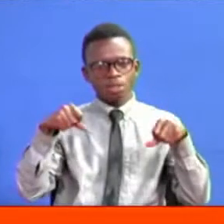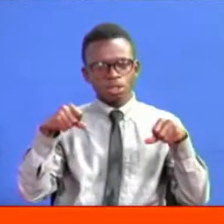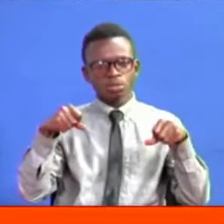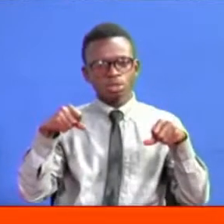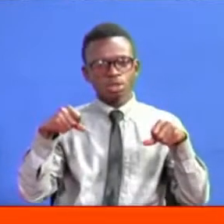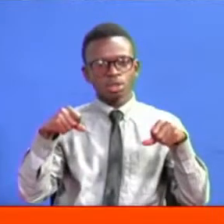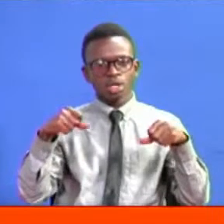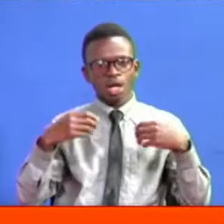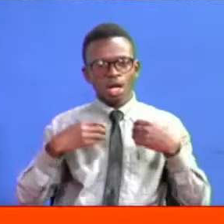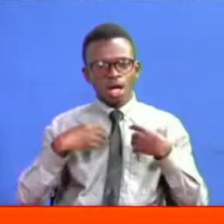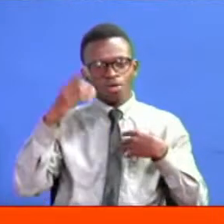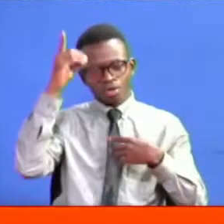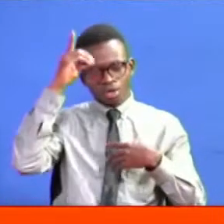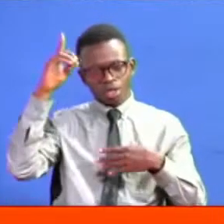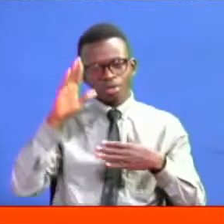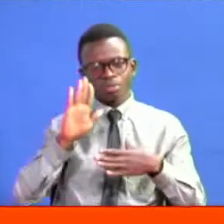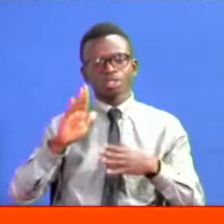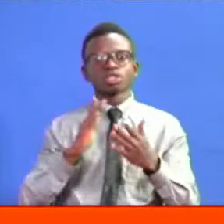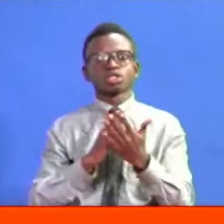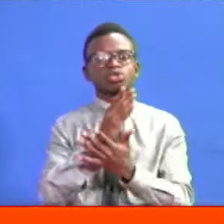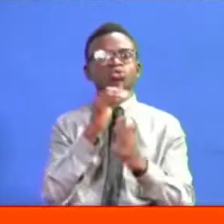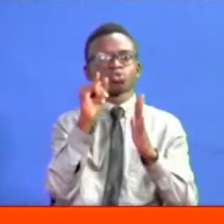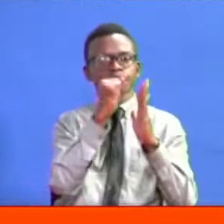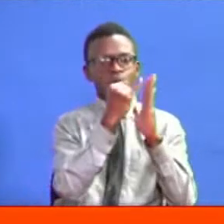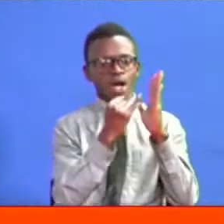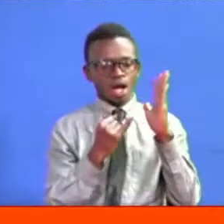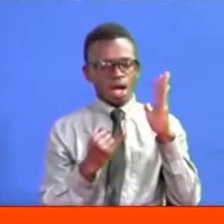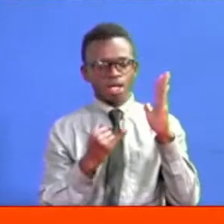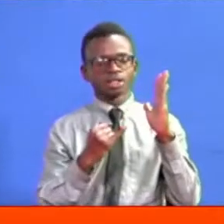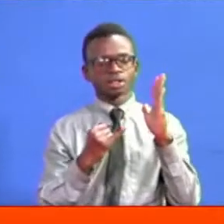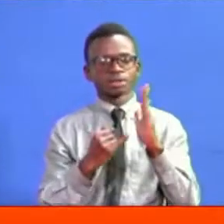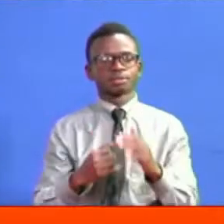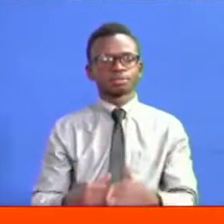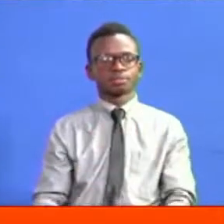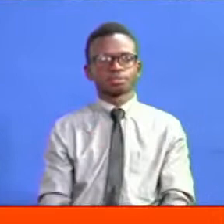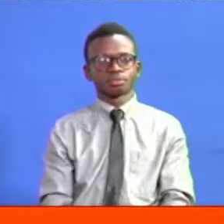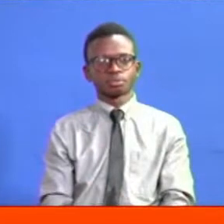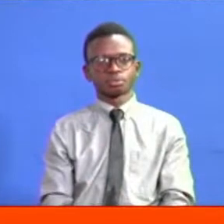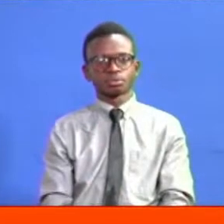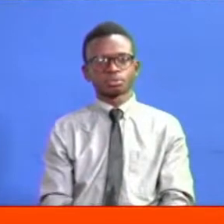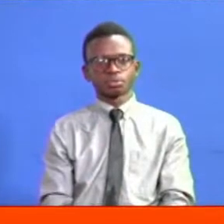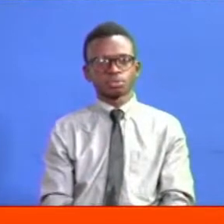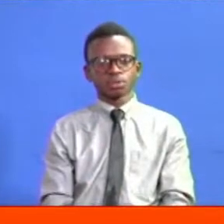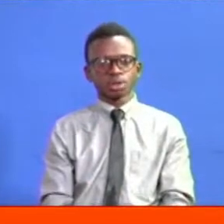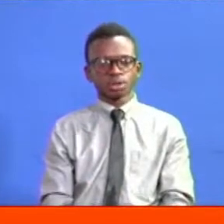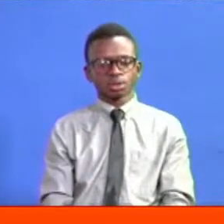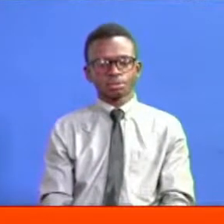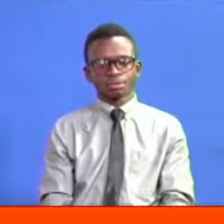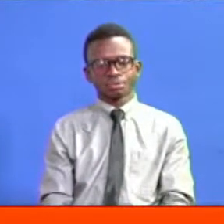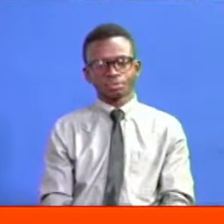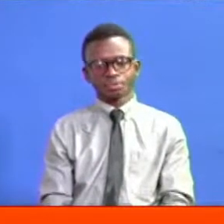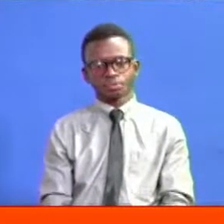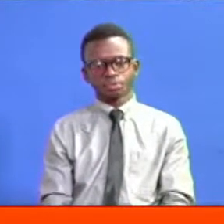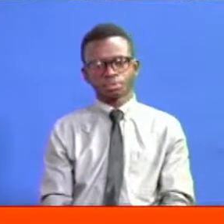his dream through art. Stacy Achieno, Mukuro Art Club, Nairobi.